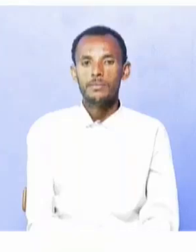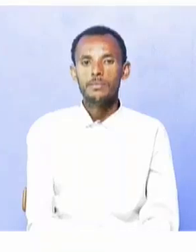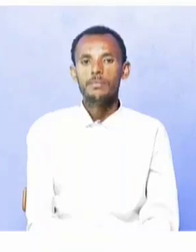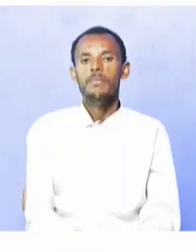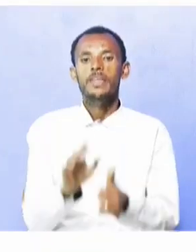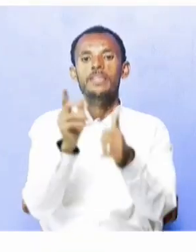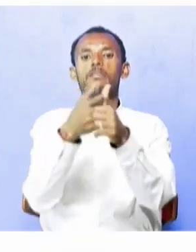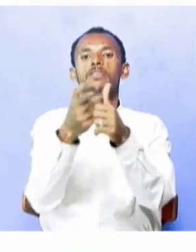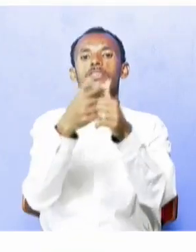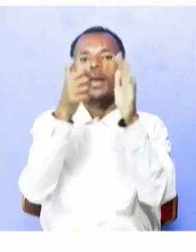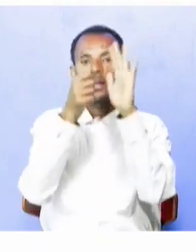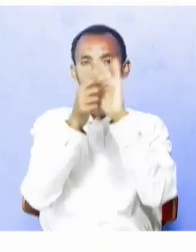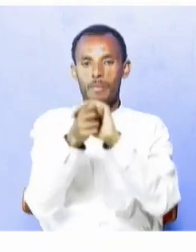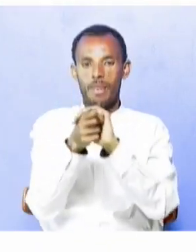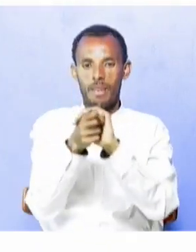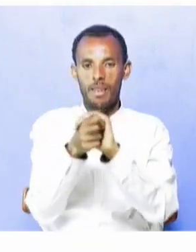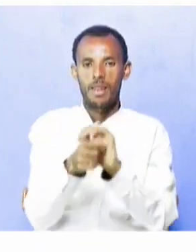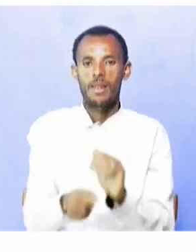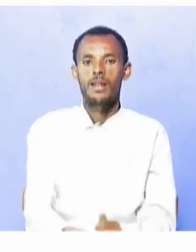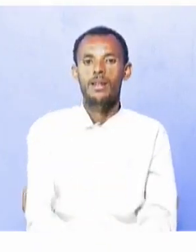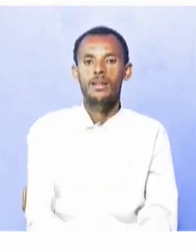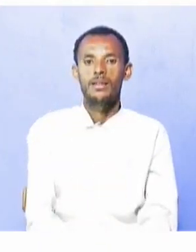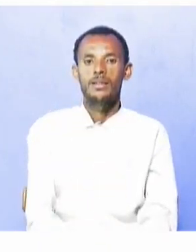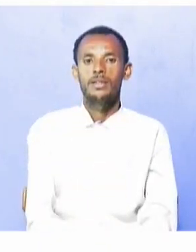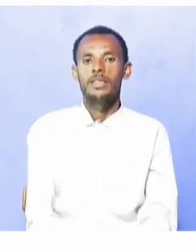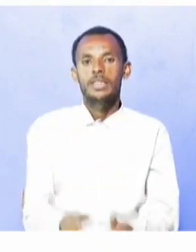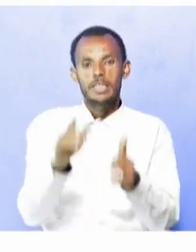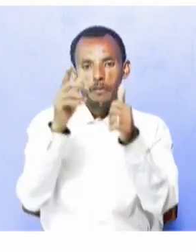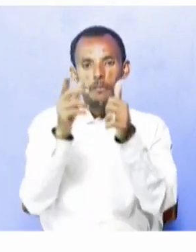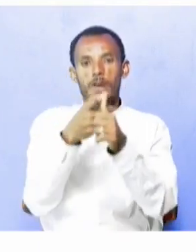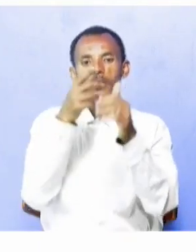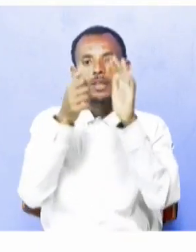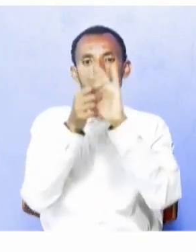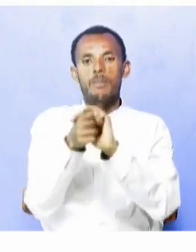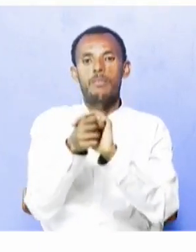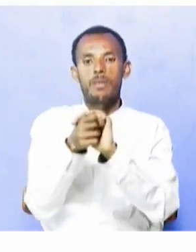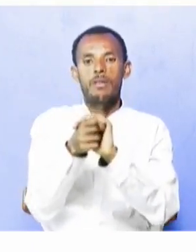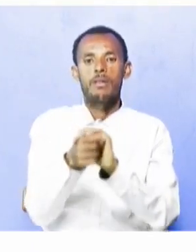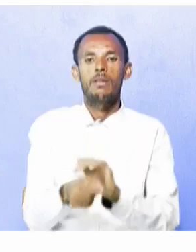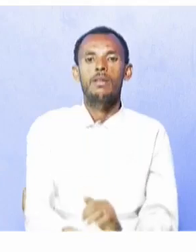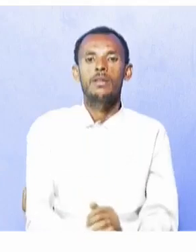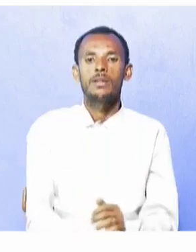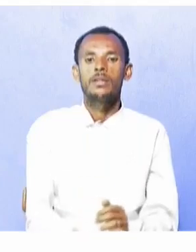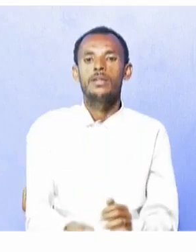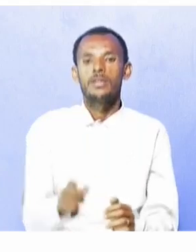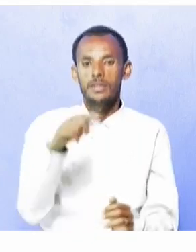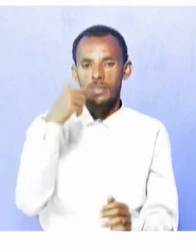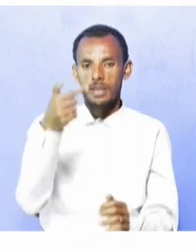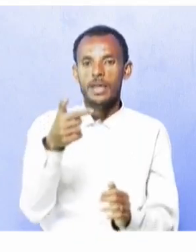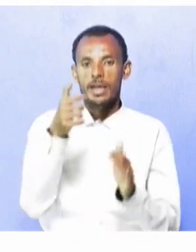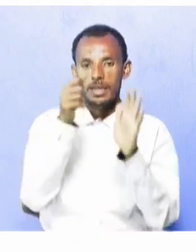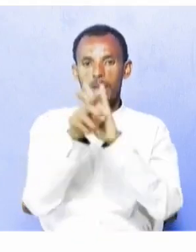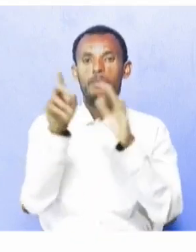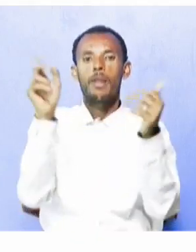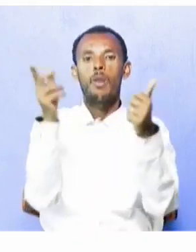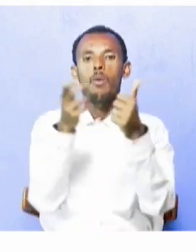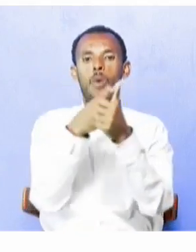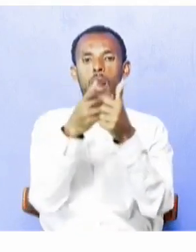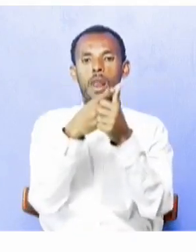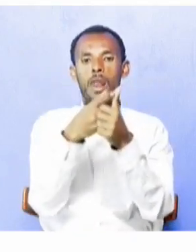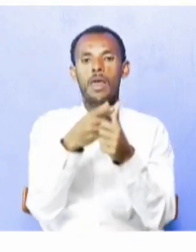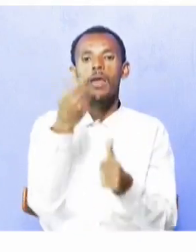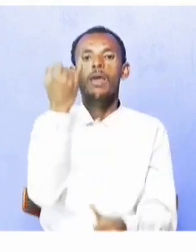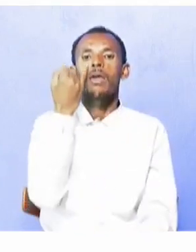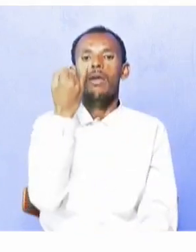The first example, in the first example, say example 1,